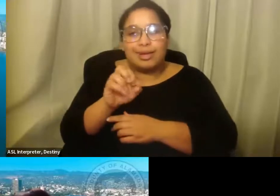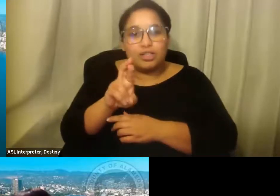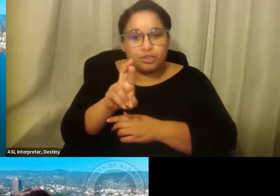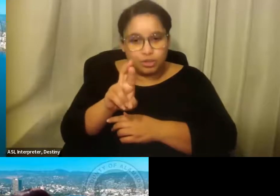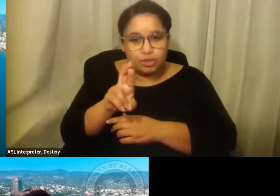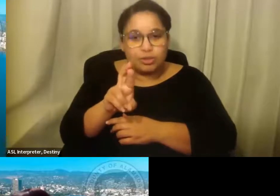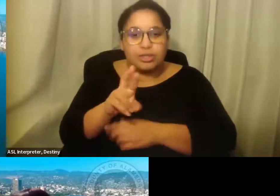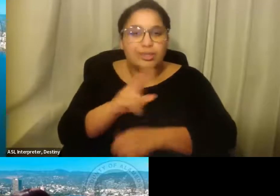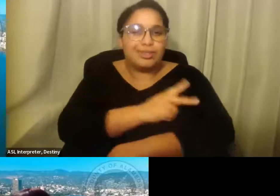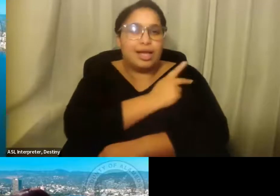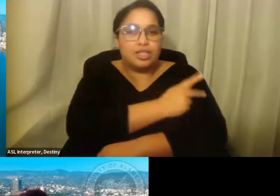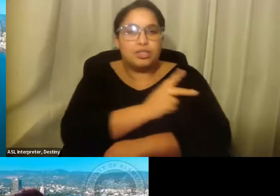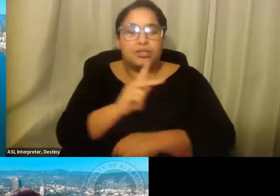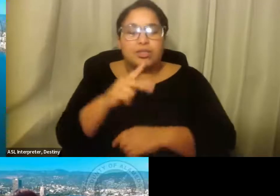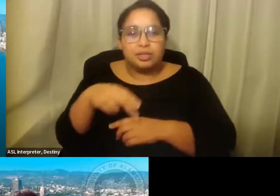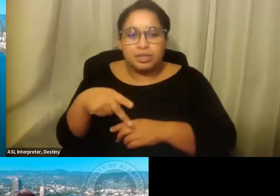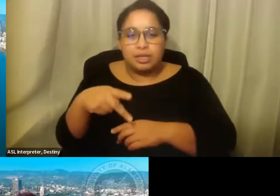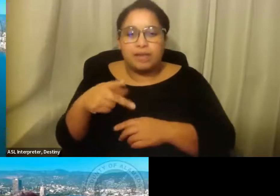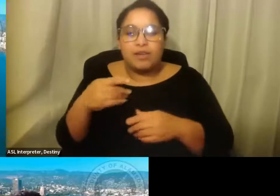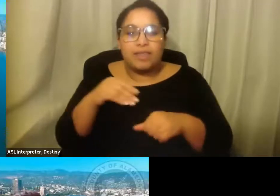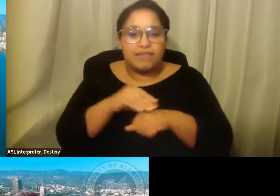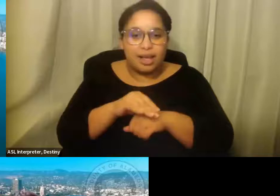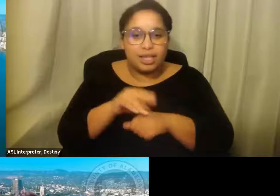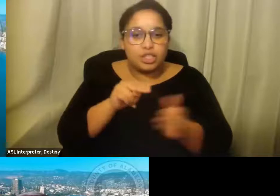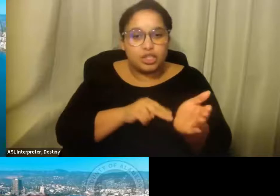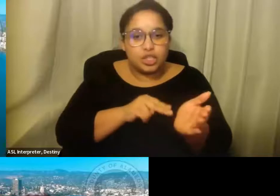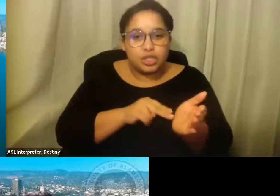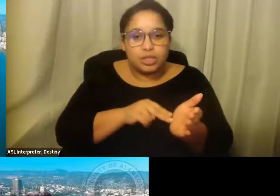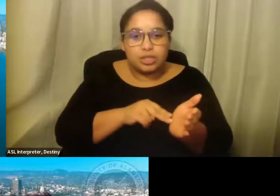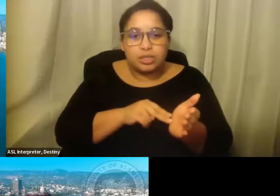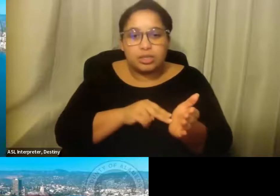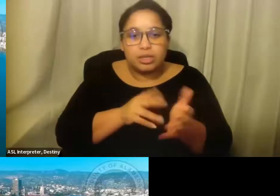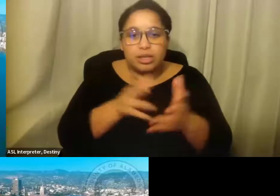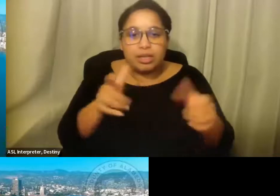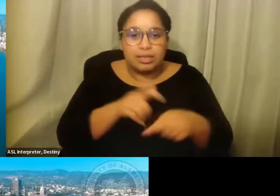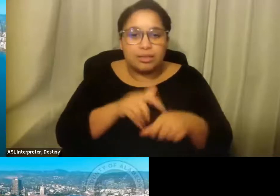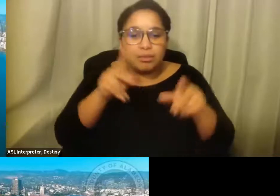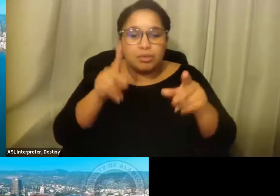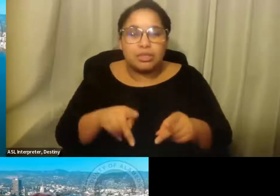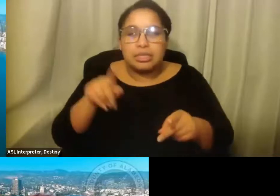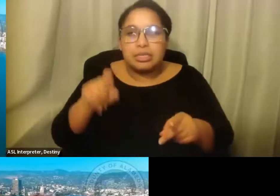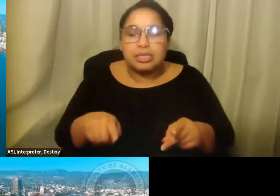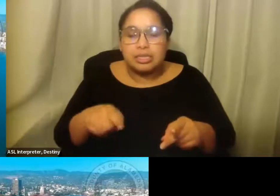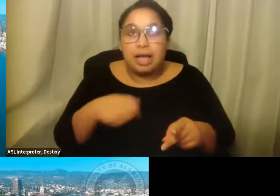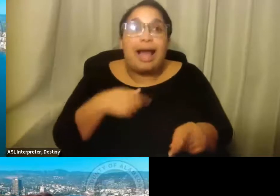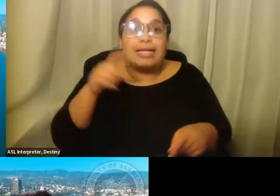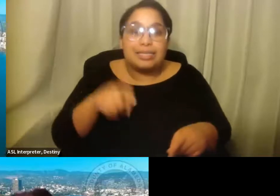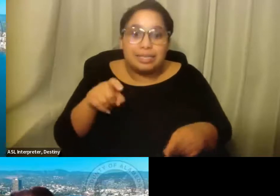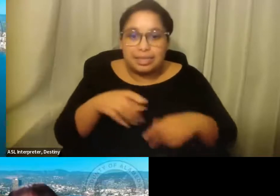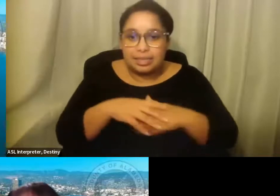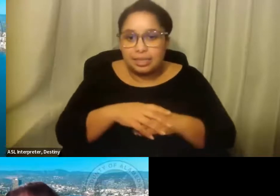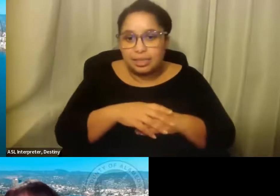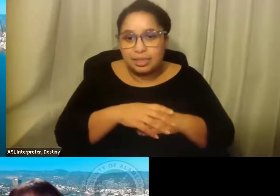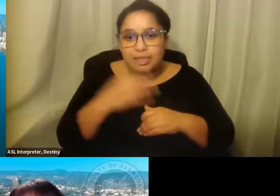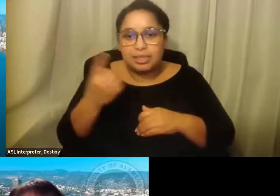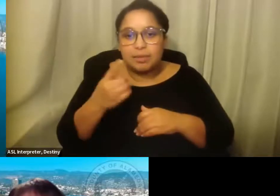the Kaiser advice nurse, a lot of times I just, a person just needs, or I just need